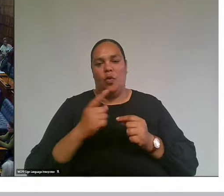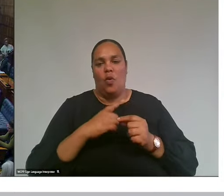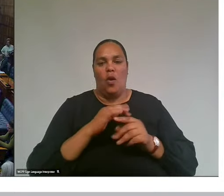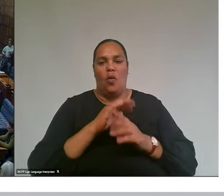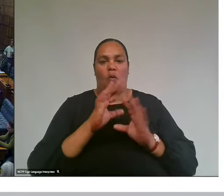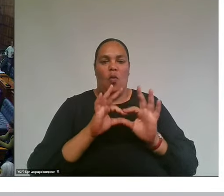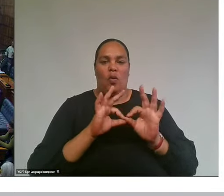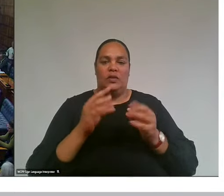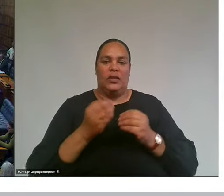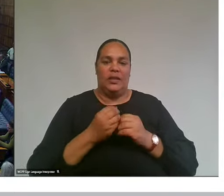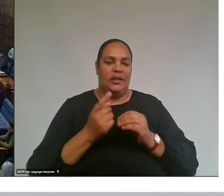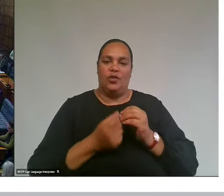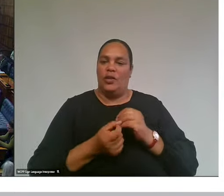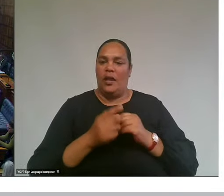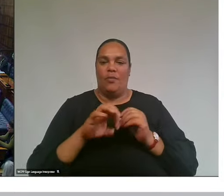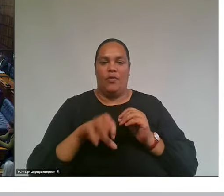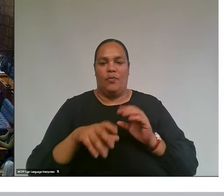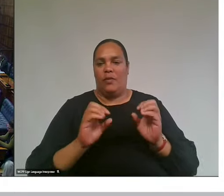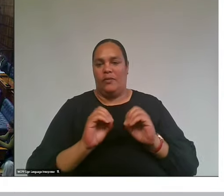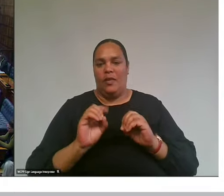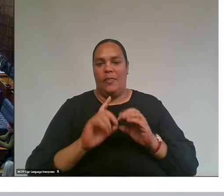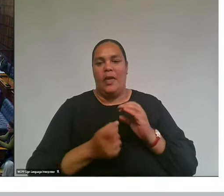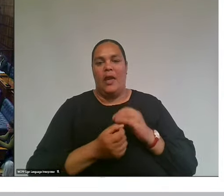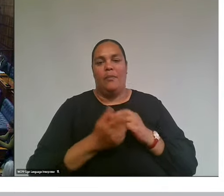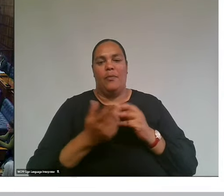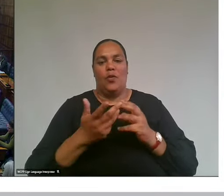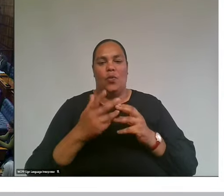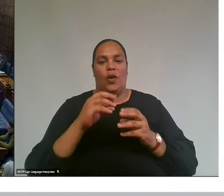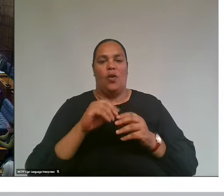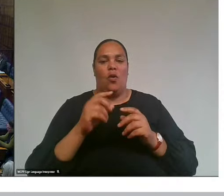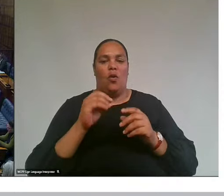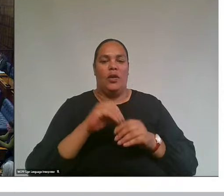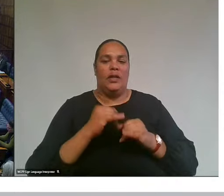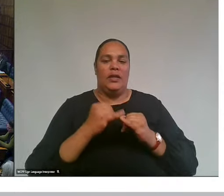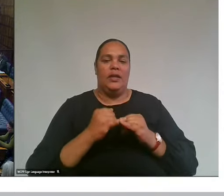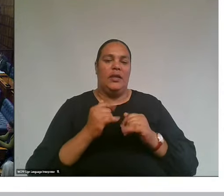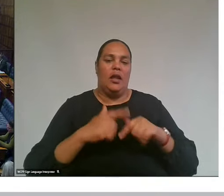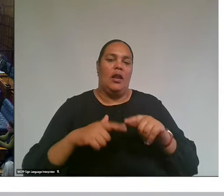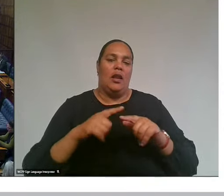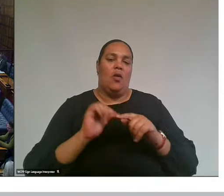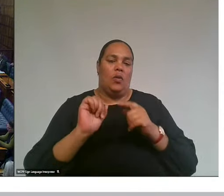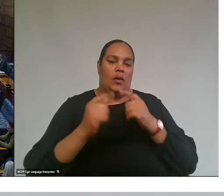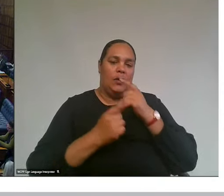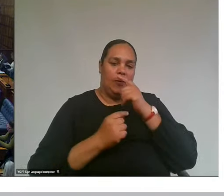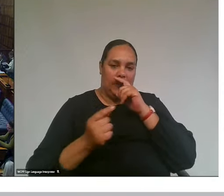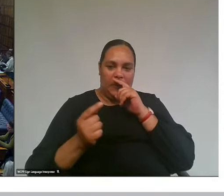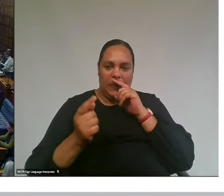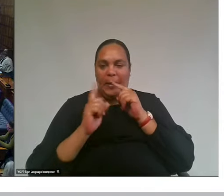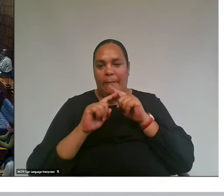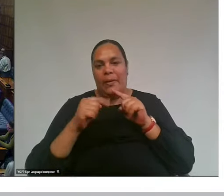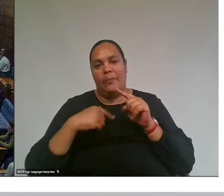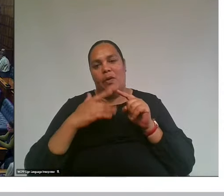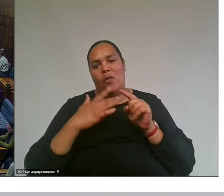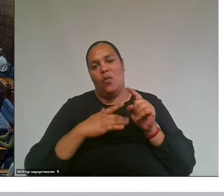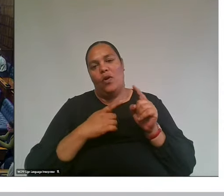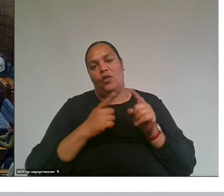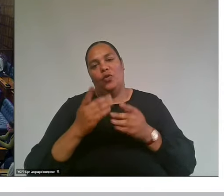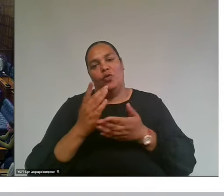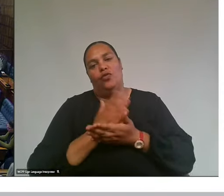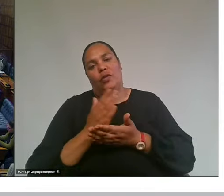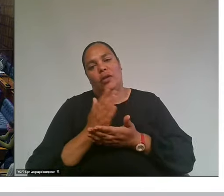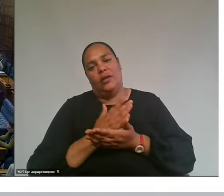things are not happening in the province they're happing down there on the Lo in the local sphere and i' would like you to